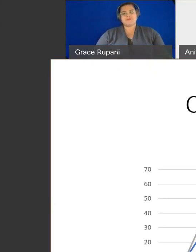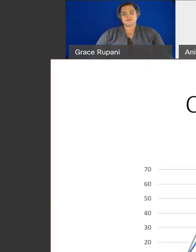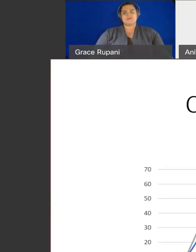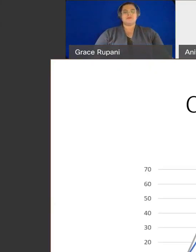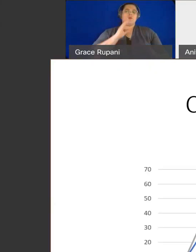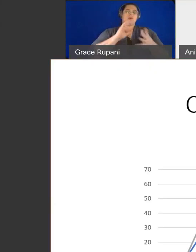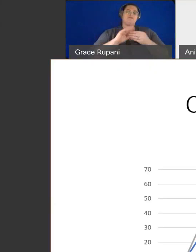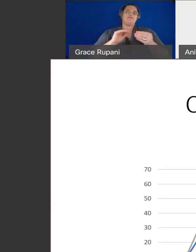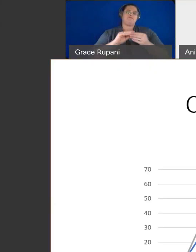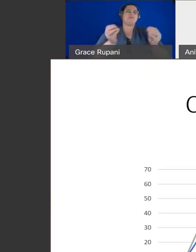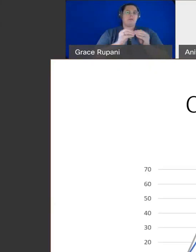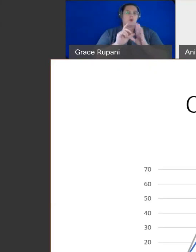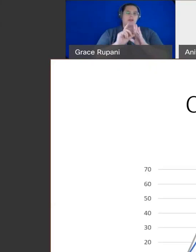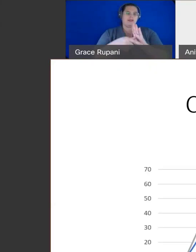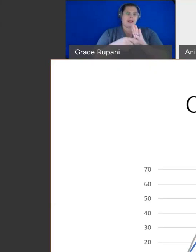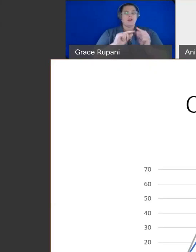when I talk about the staff. But,